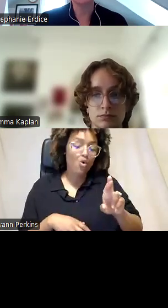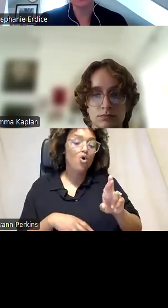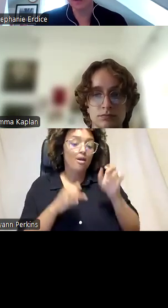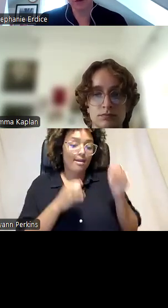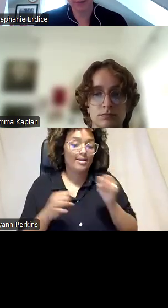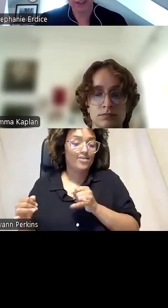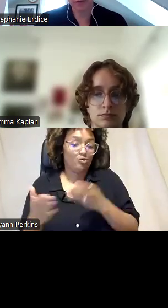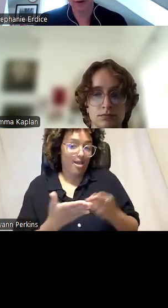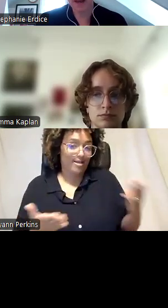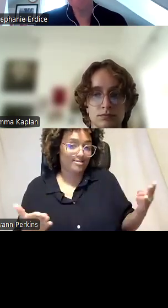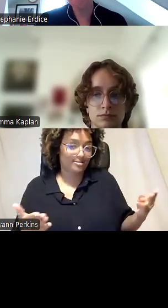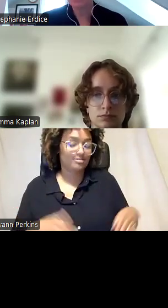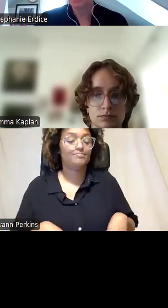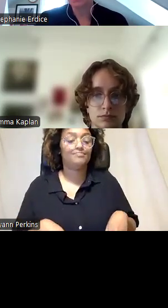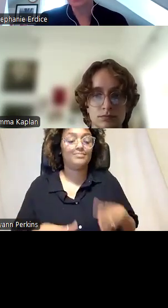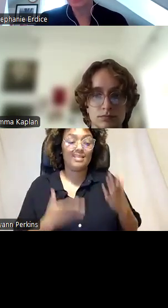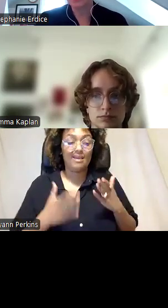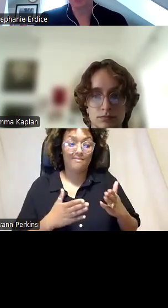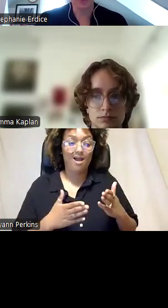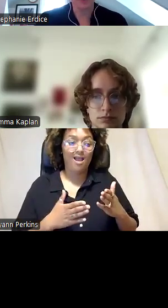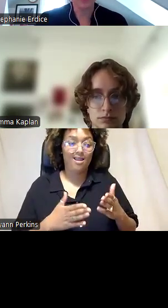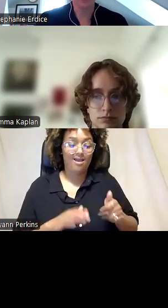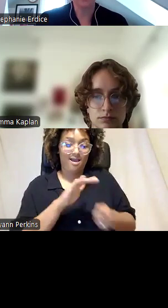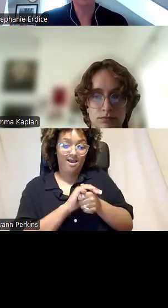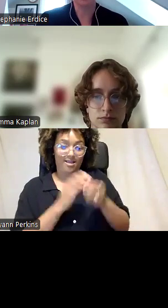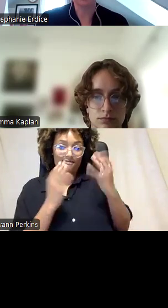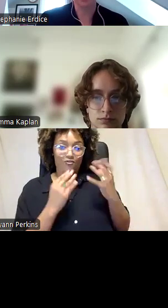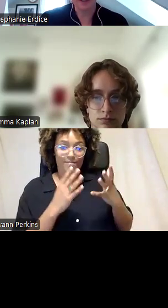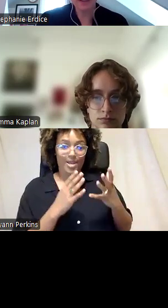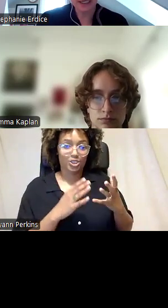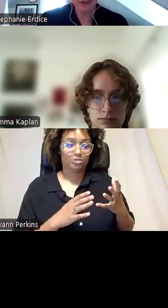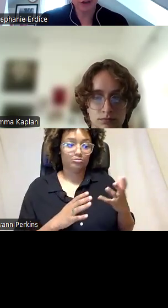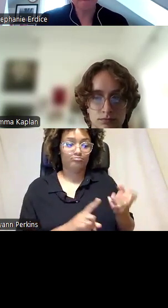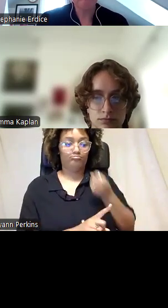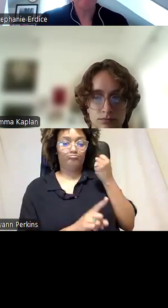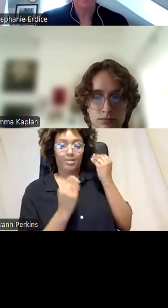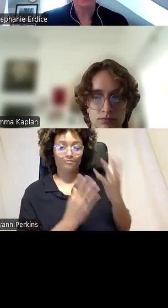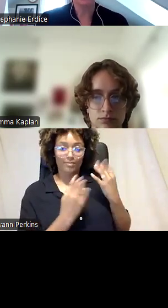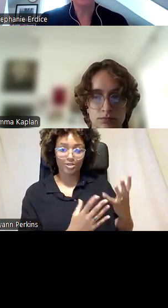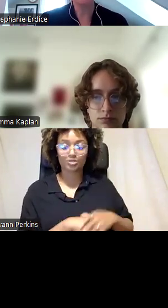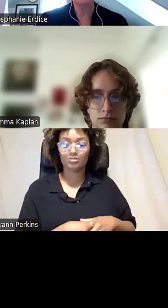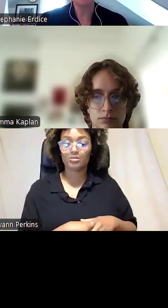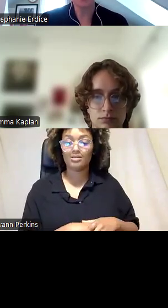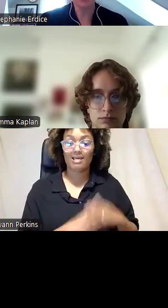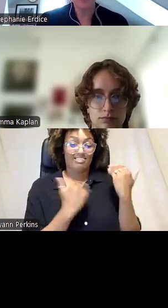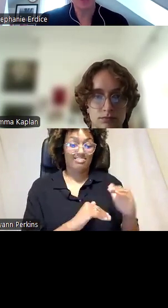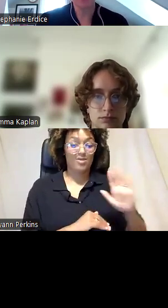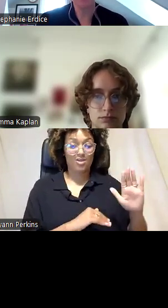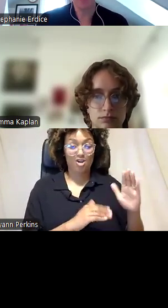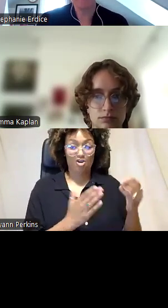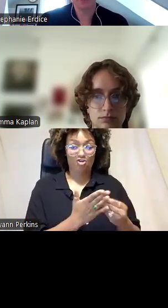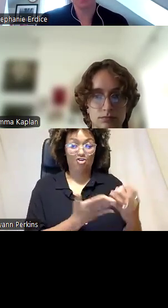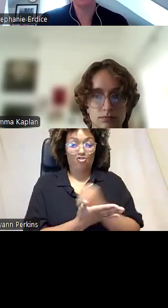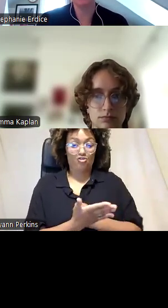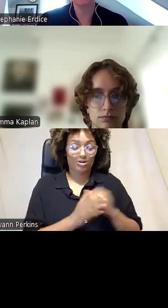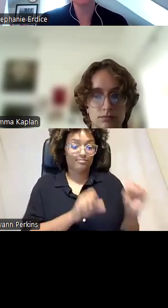They might conceal information from them, limit their current or future earning potential. It's one of the most